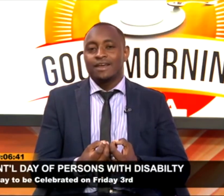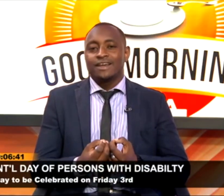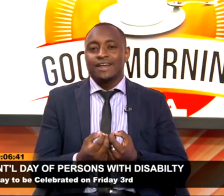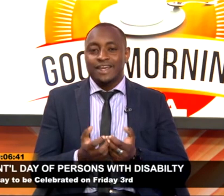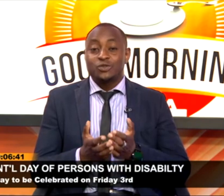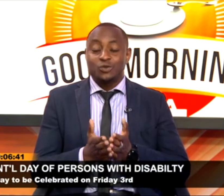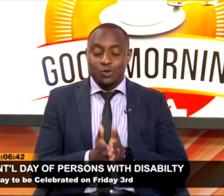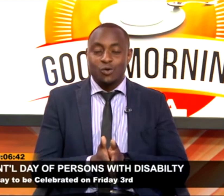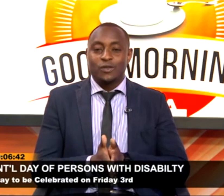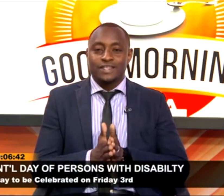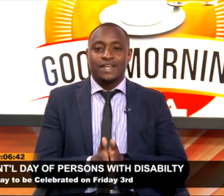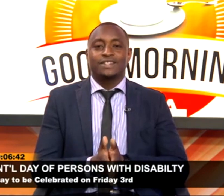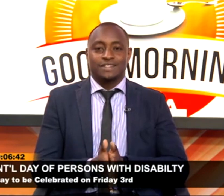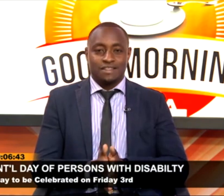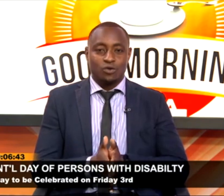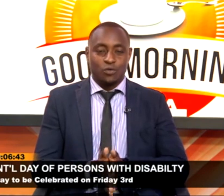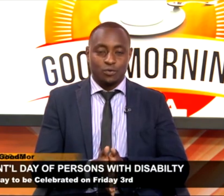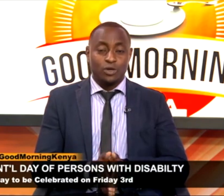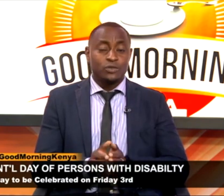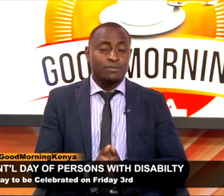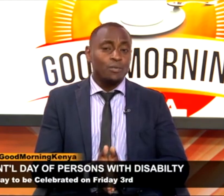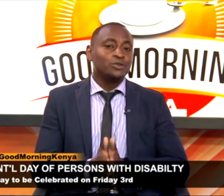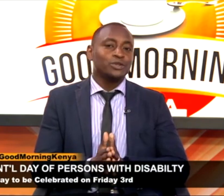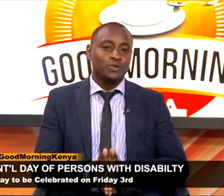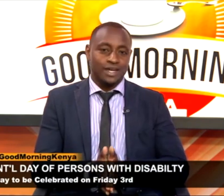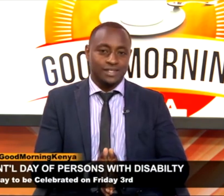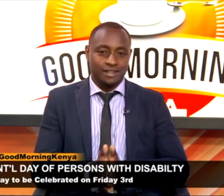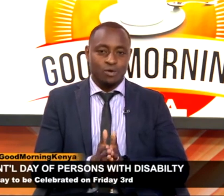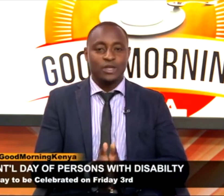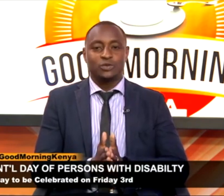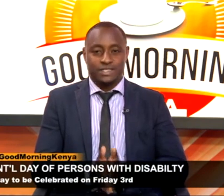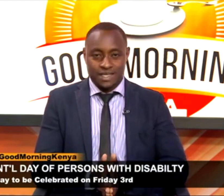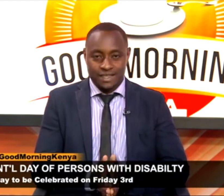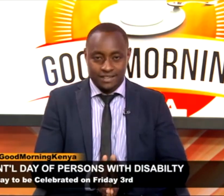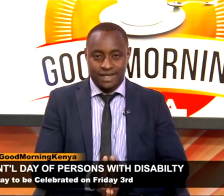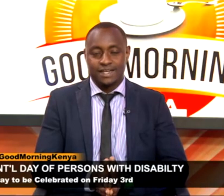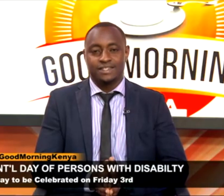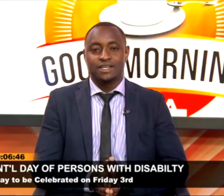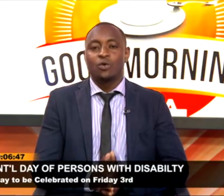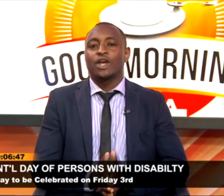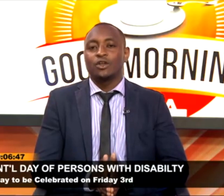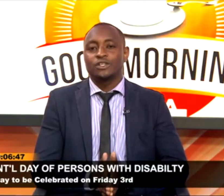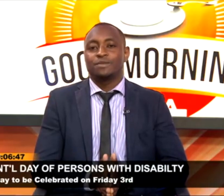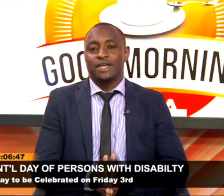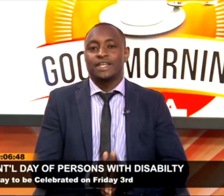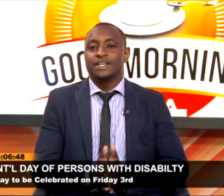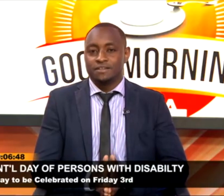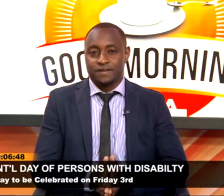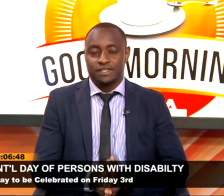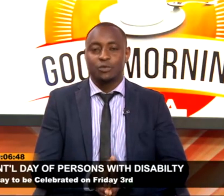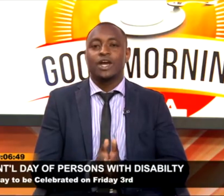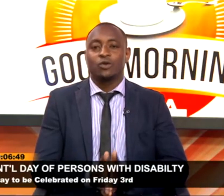way, get to know the challenges that they go through. Because the moment we do that, the moment we see this reality, we cannot